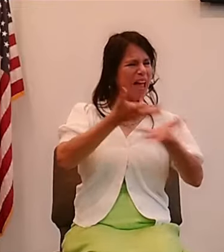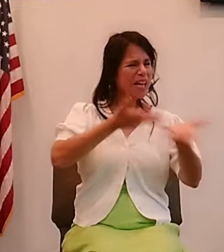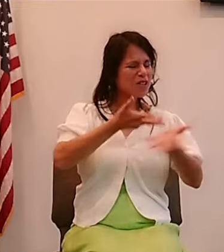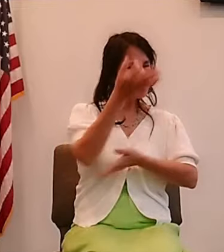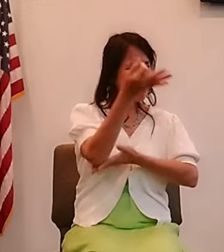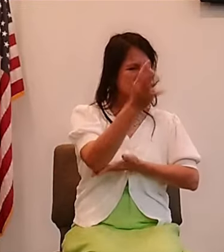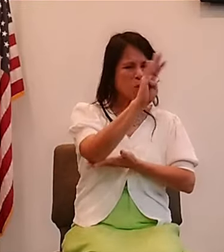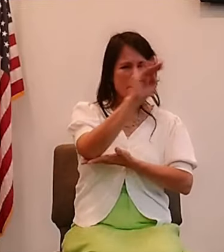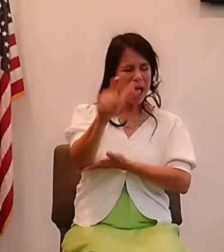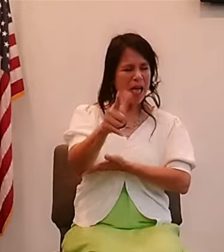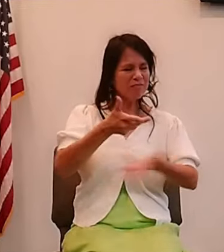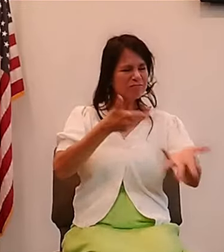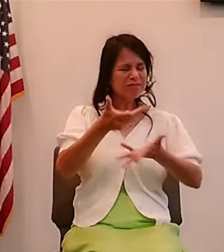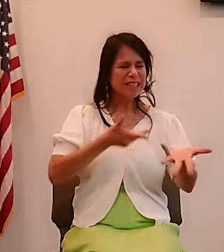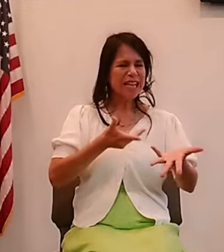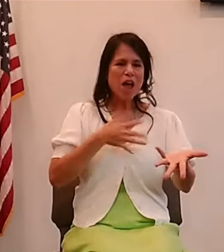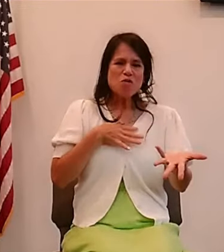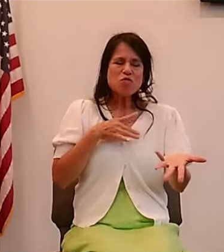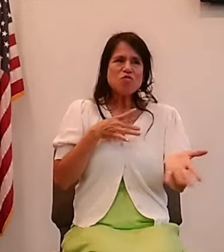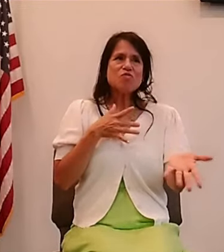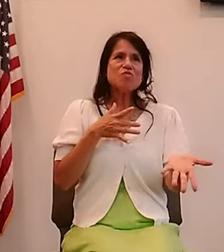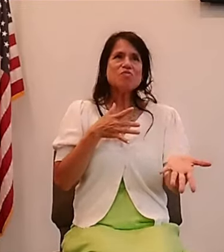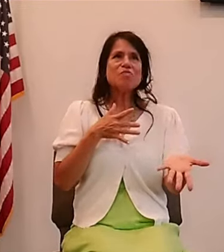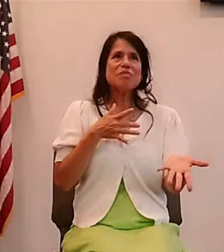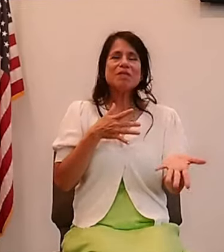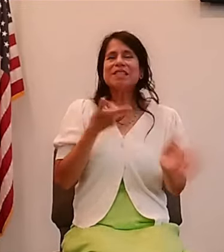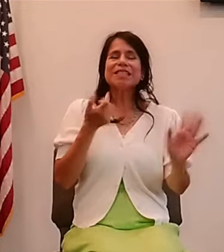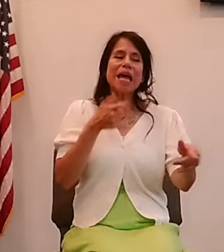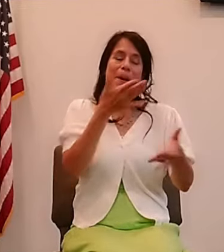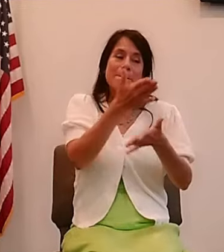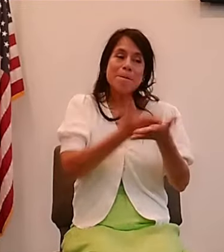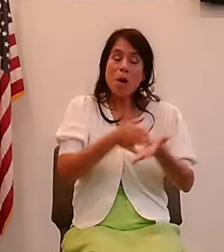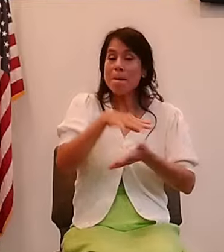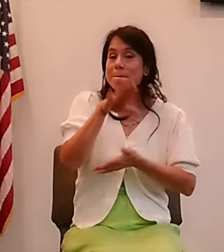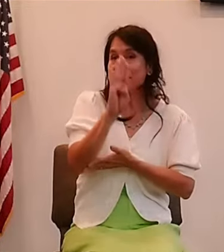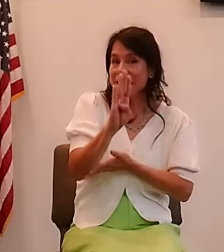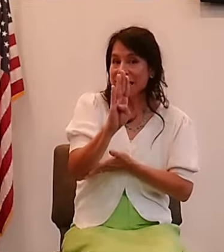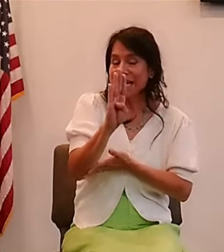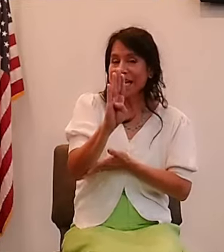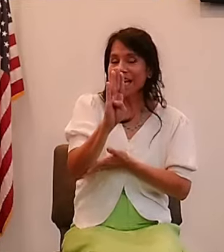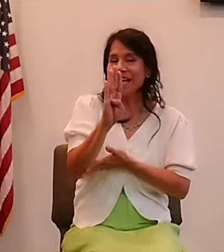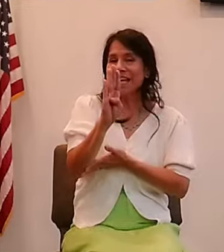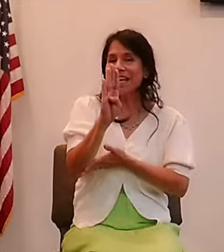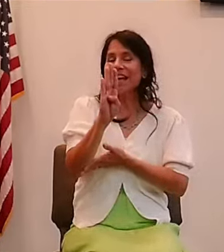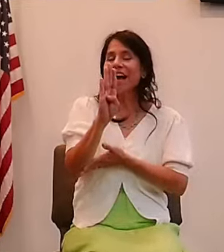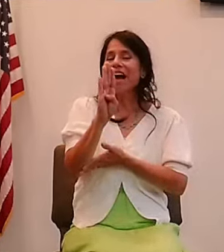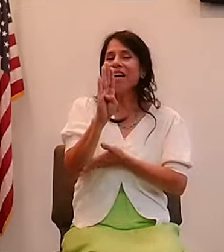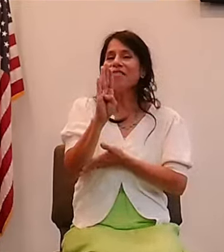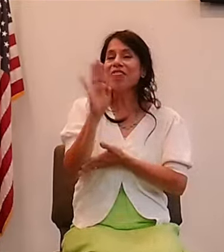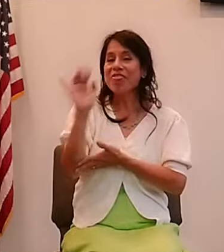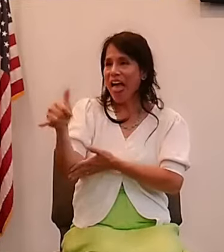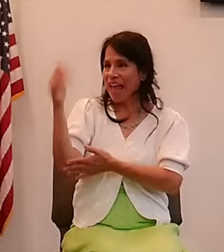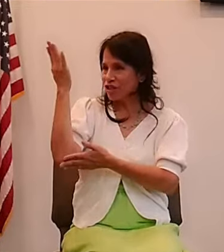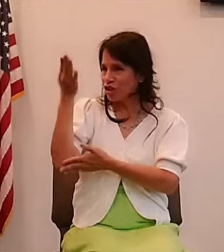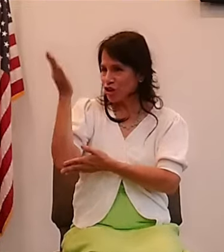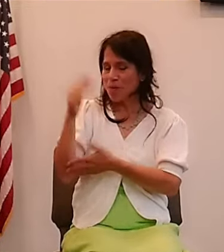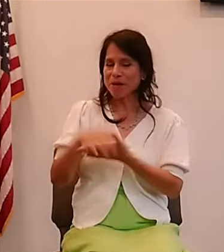I really want to do, but this is part B of that. You know, when you used to play the 45 records,